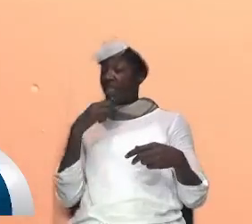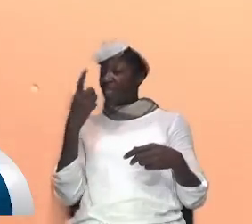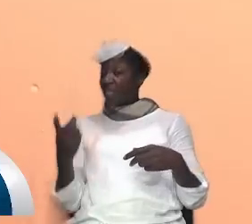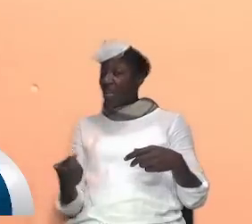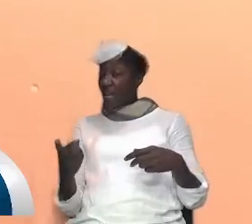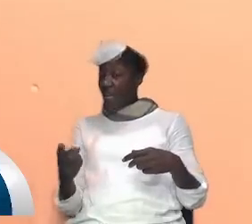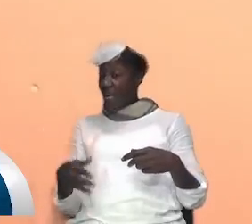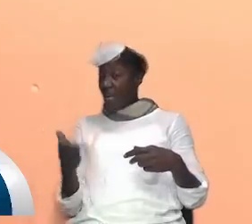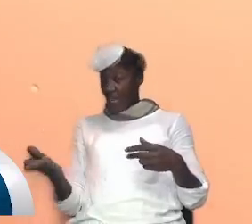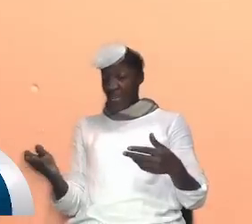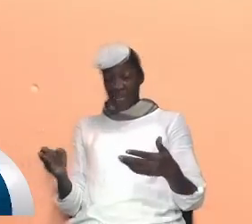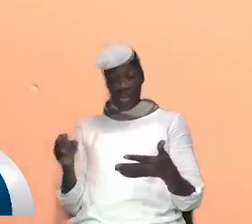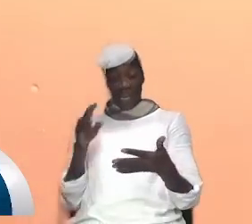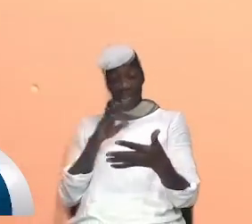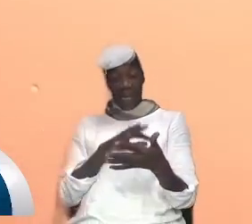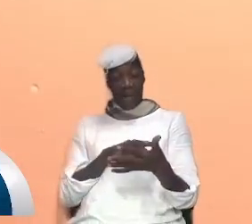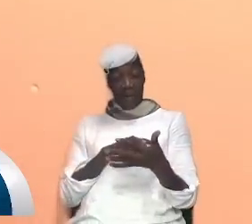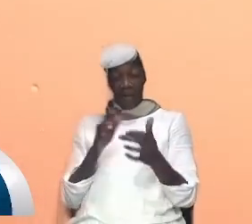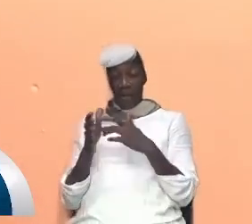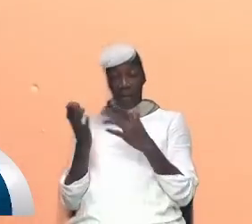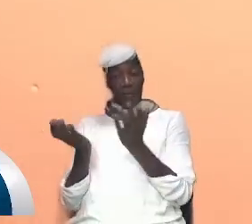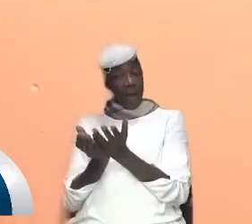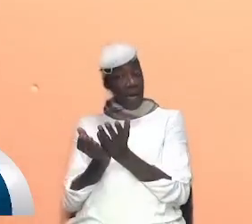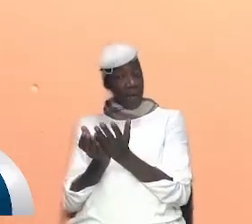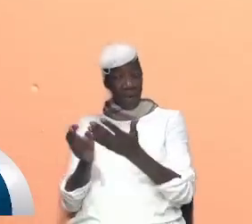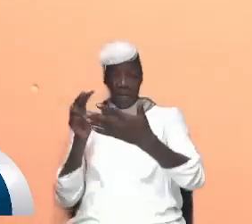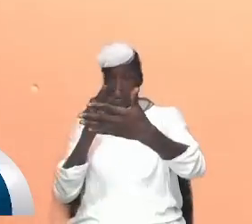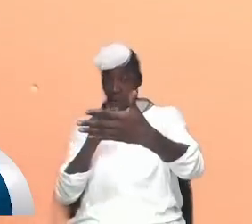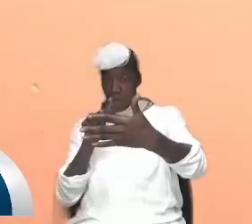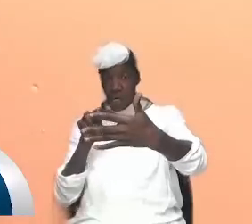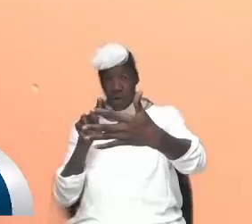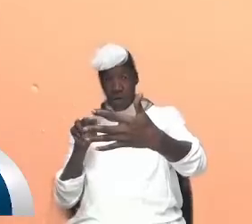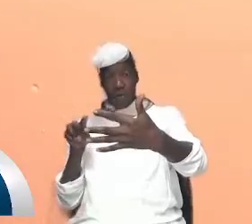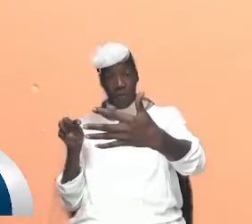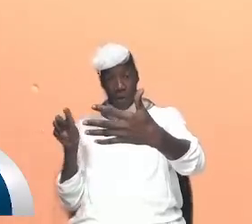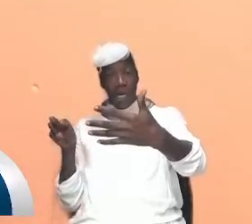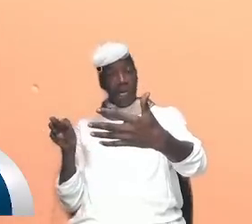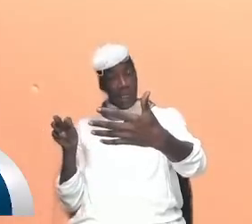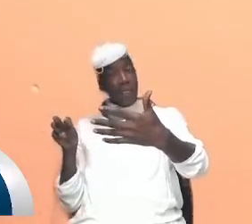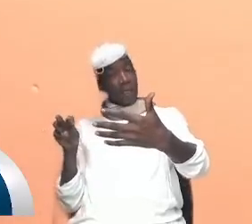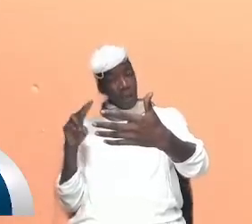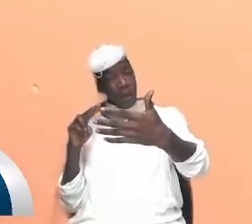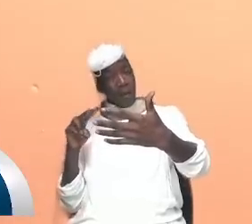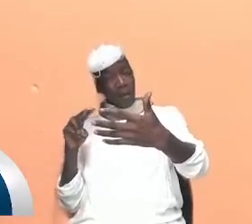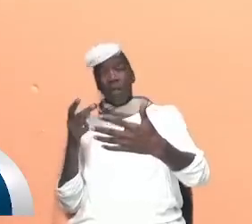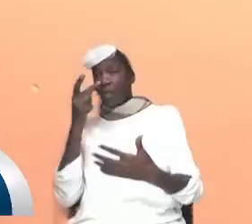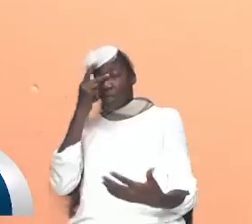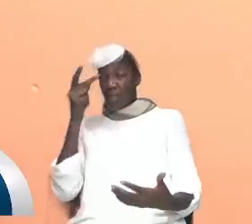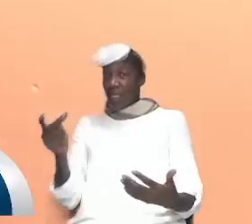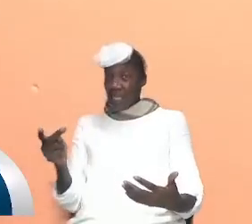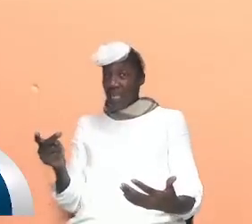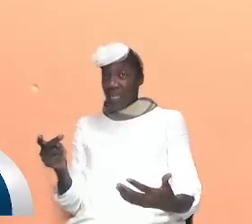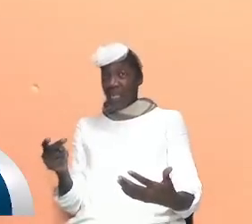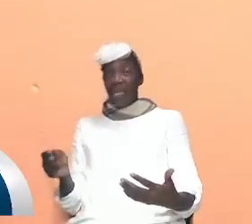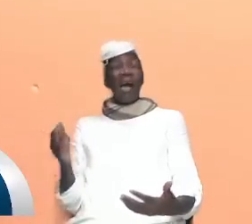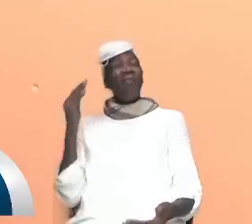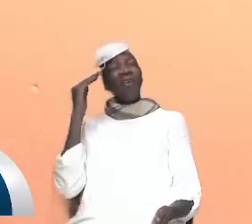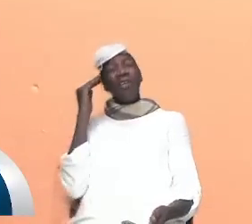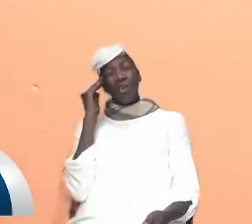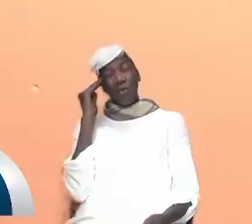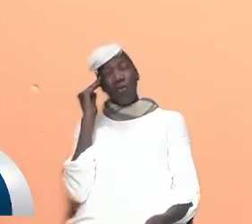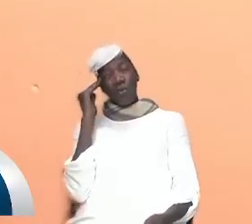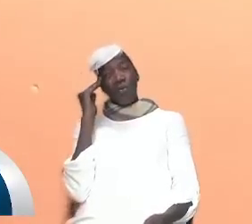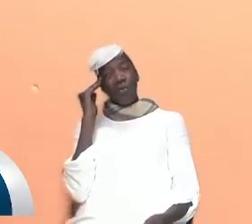any things in scriptures that we can look at and extract to see if we, having known this,